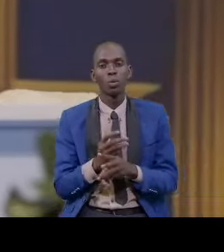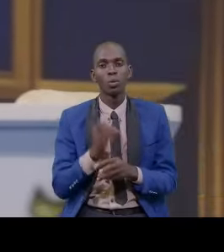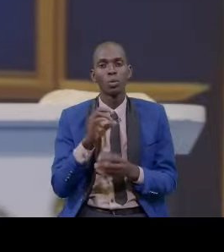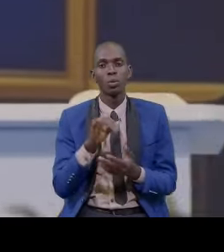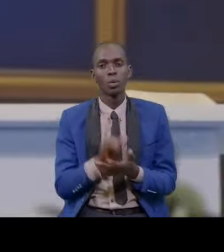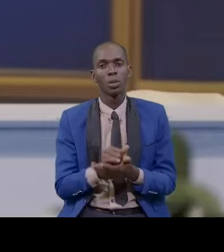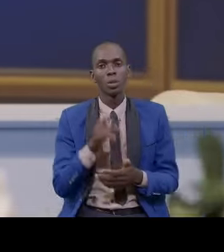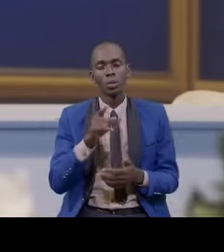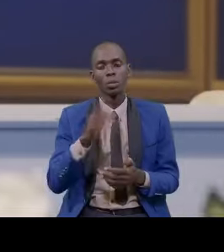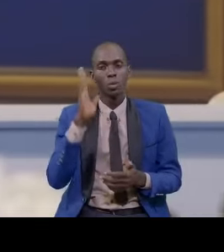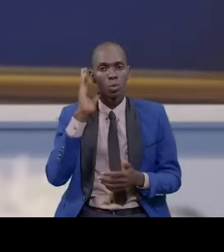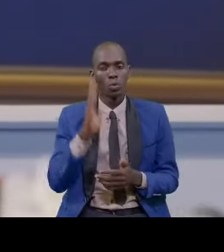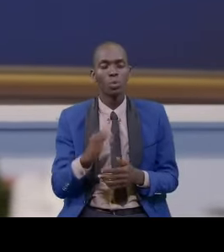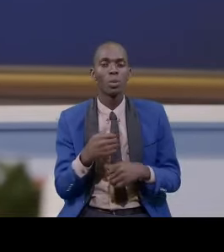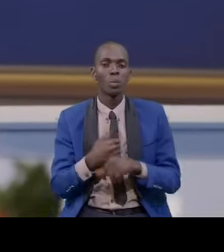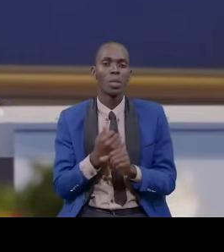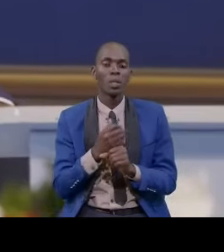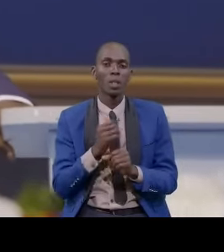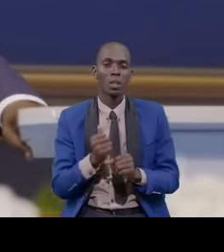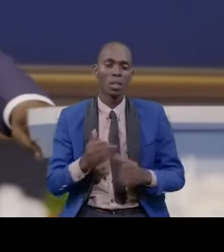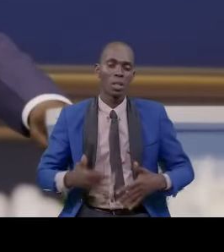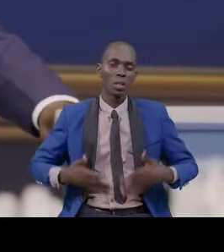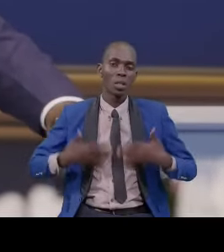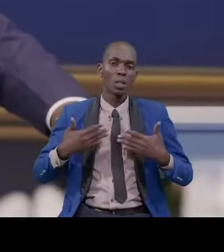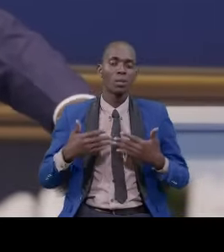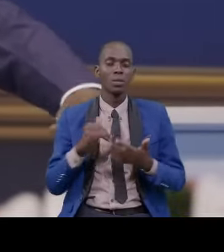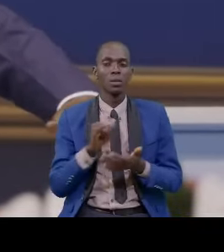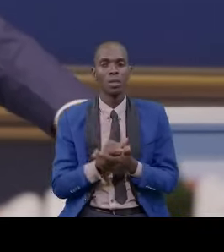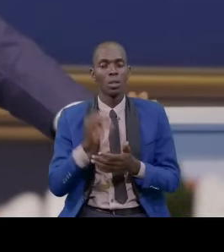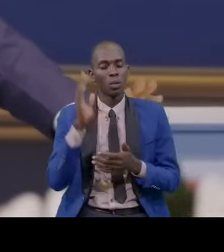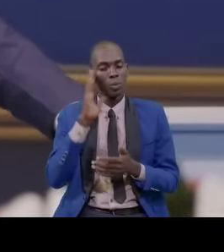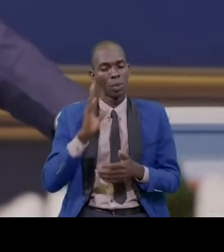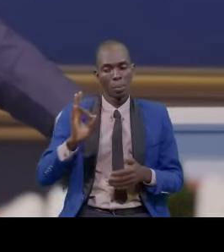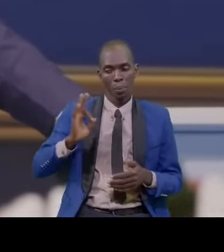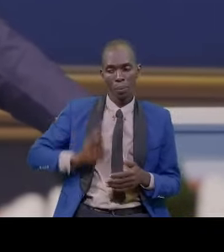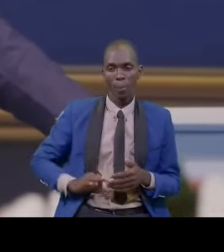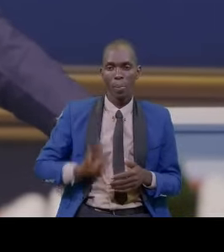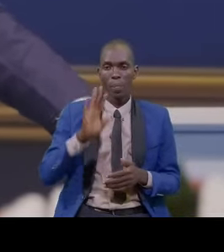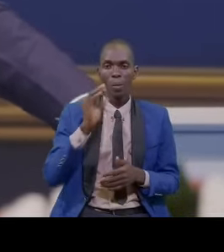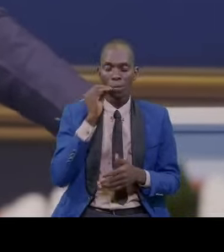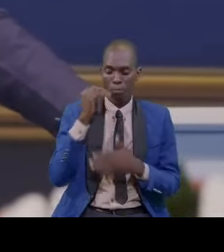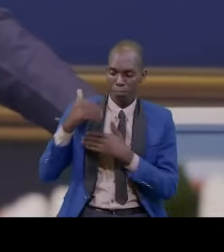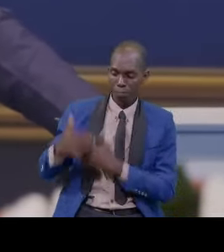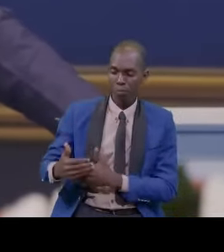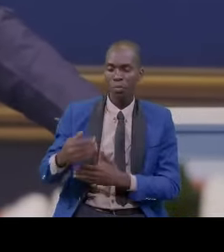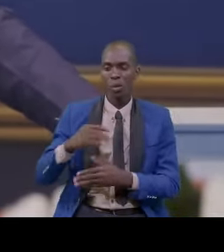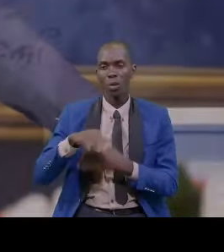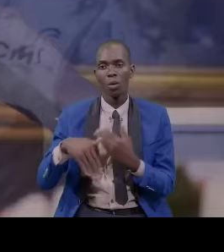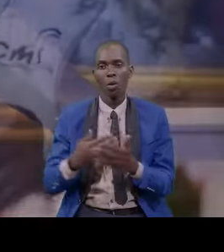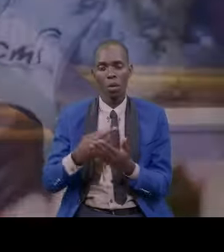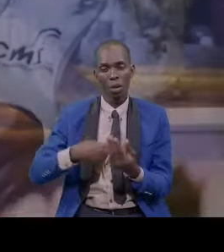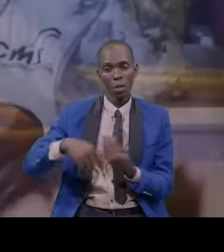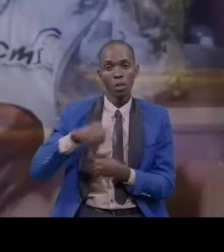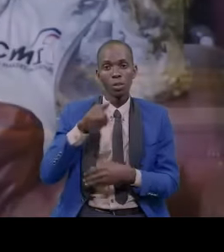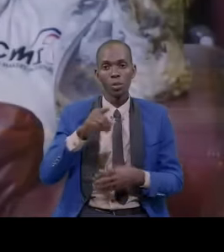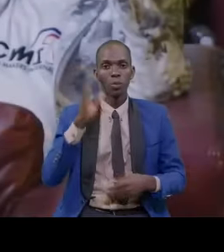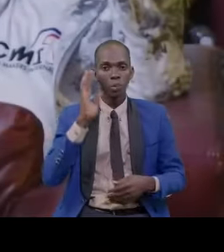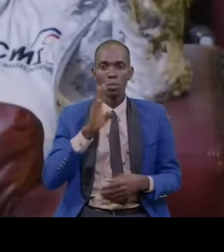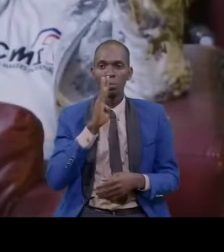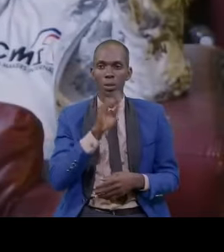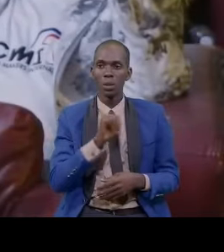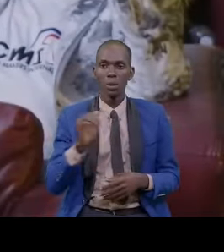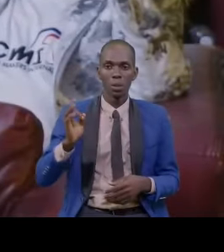life that will benefit your neighbors all around here. You'll be a benefit. I